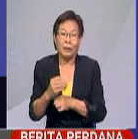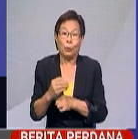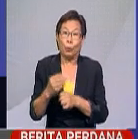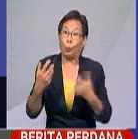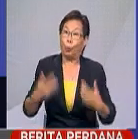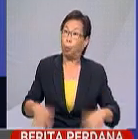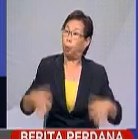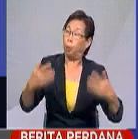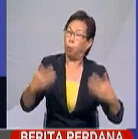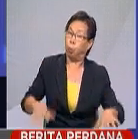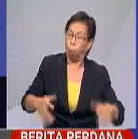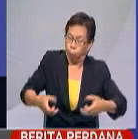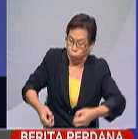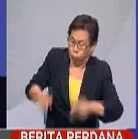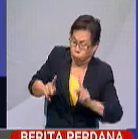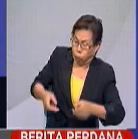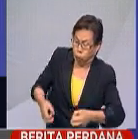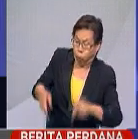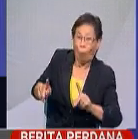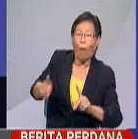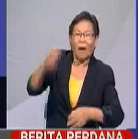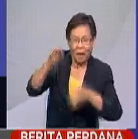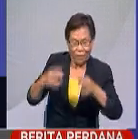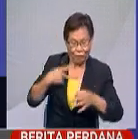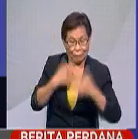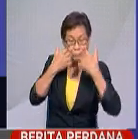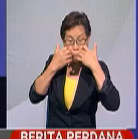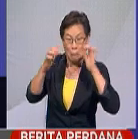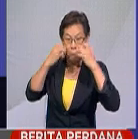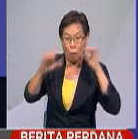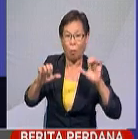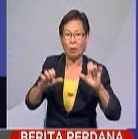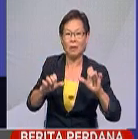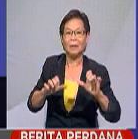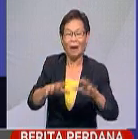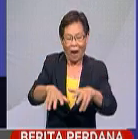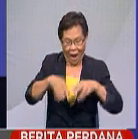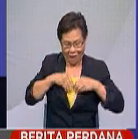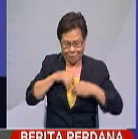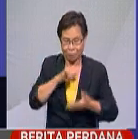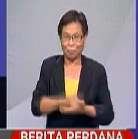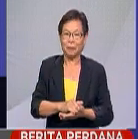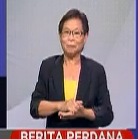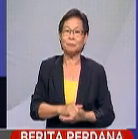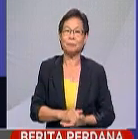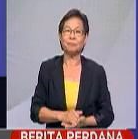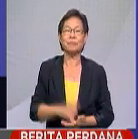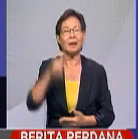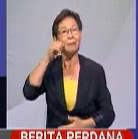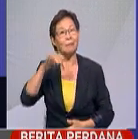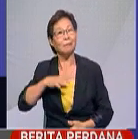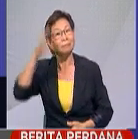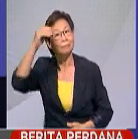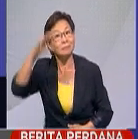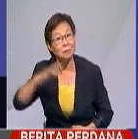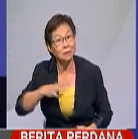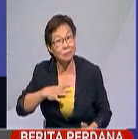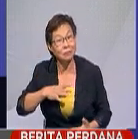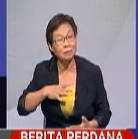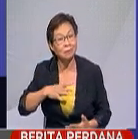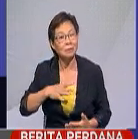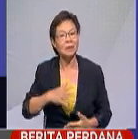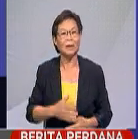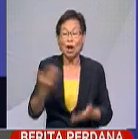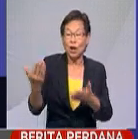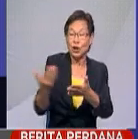immeasurable opportunities if we are capable of embracing them. Ladies and gentlemen, a